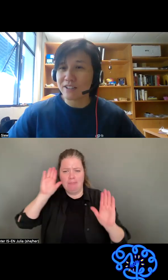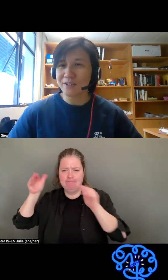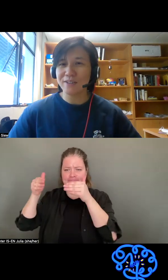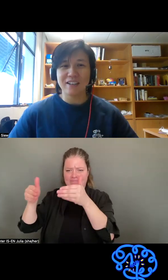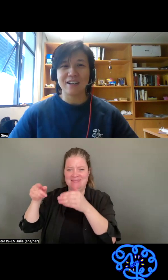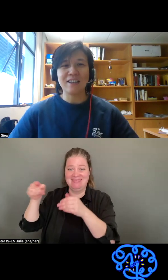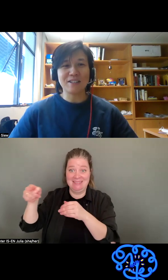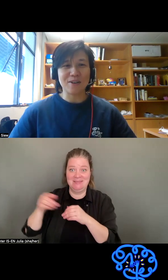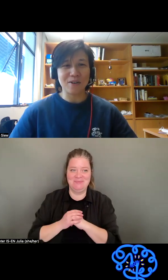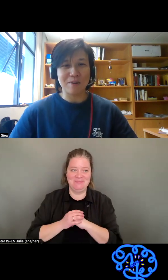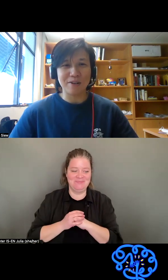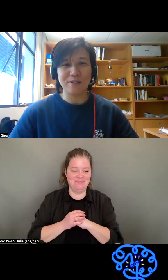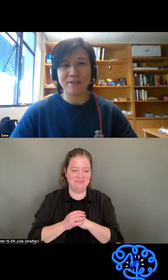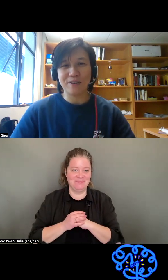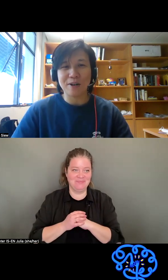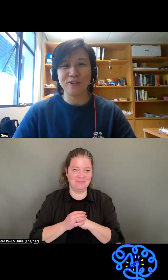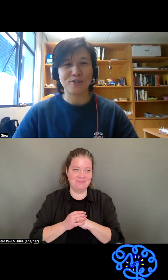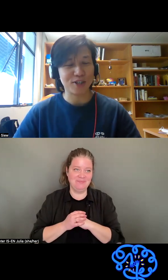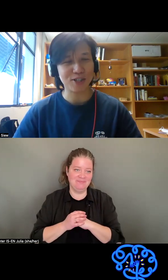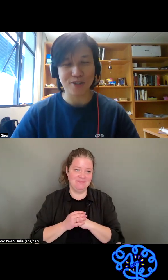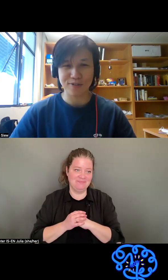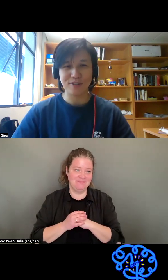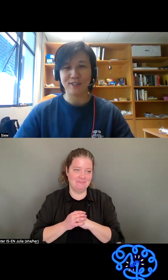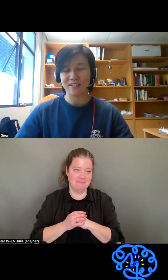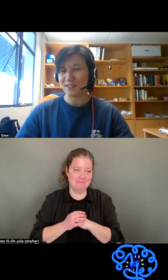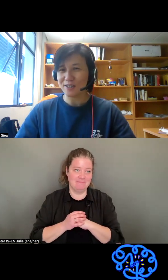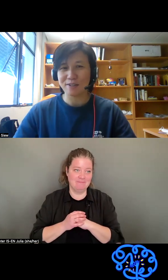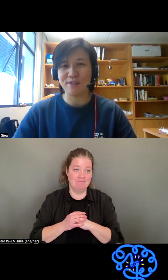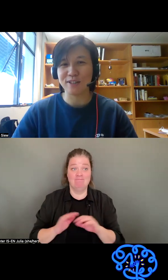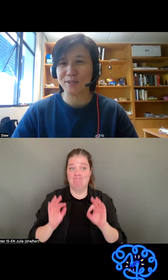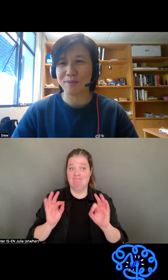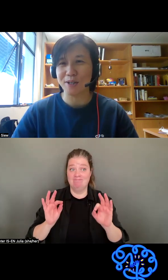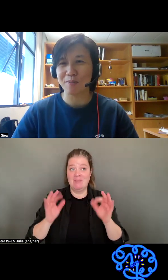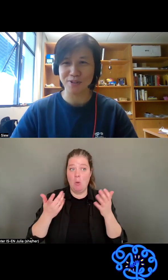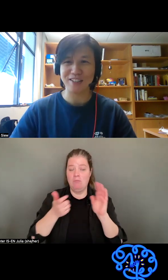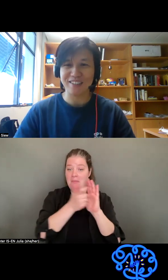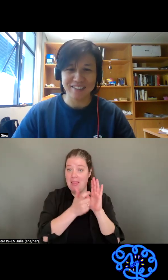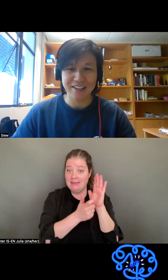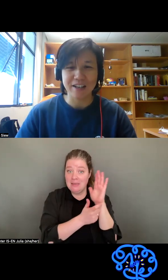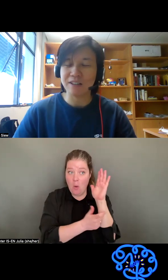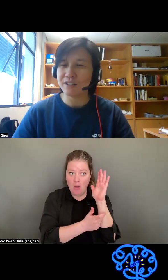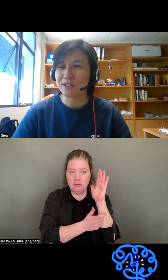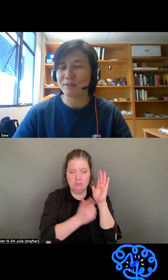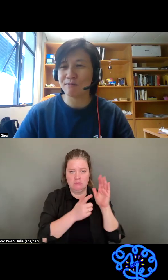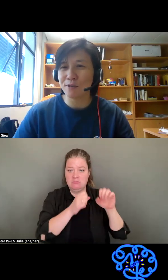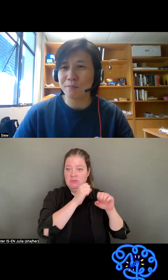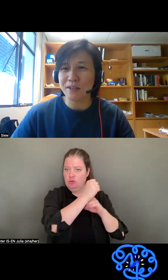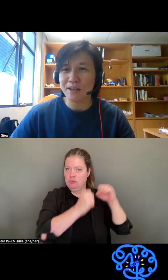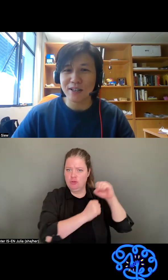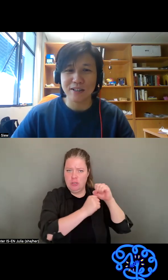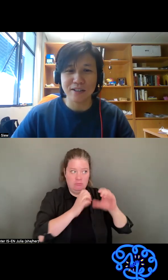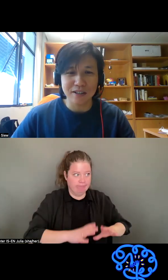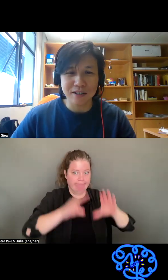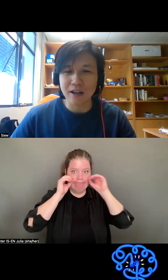Okay, so let's talk about how the structure of the lexicon affects processing. And this will